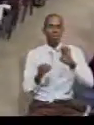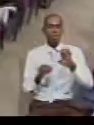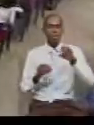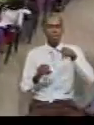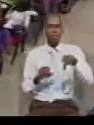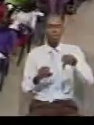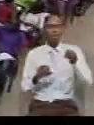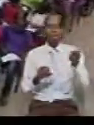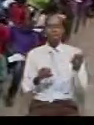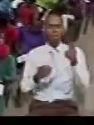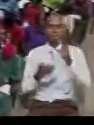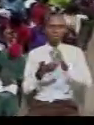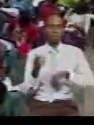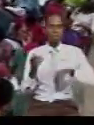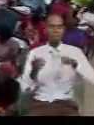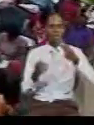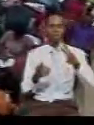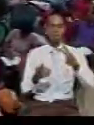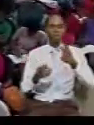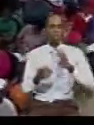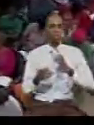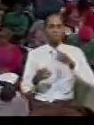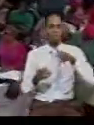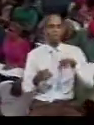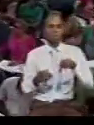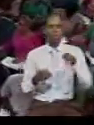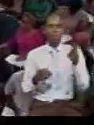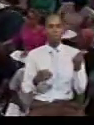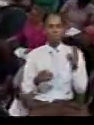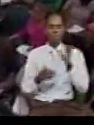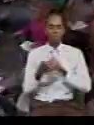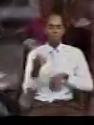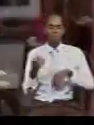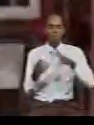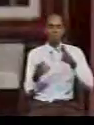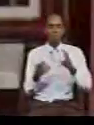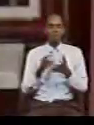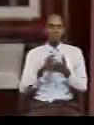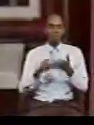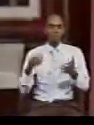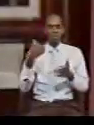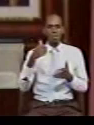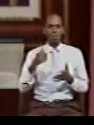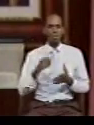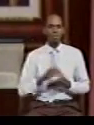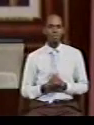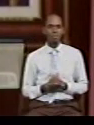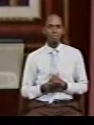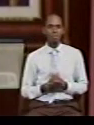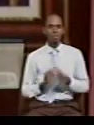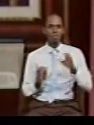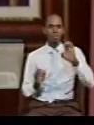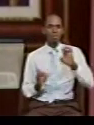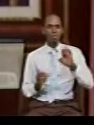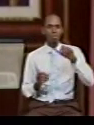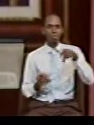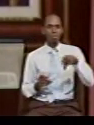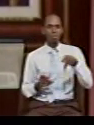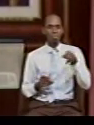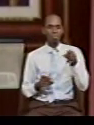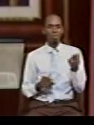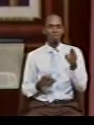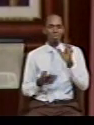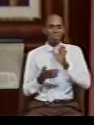6, and I read from verse 10. Ephesians chapter